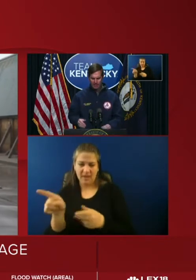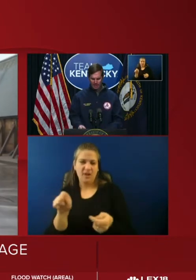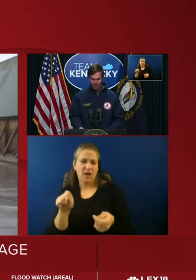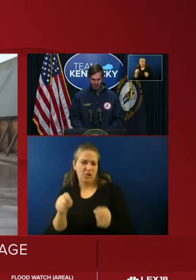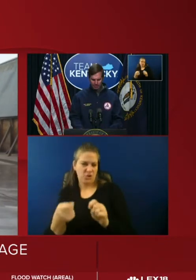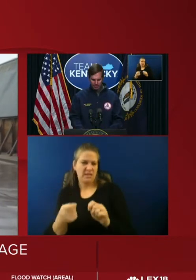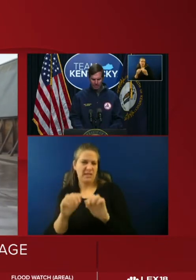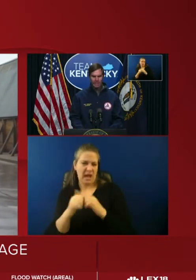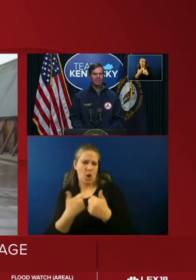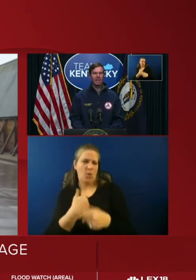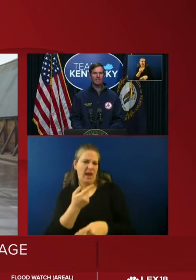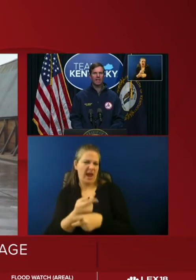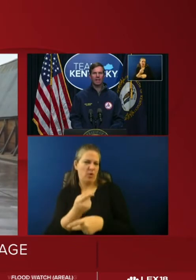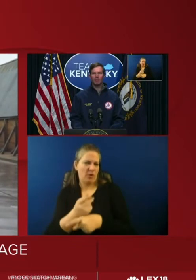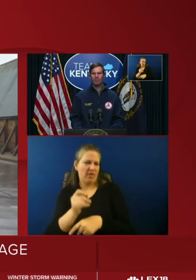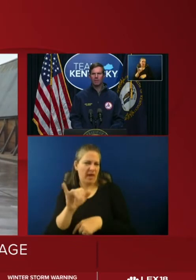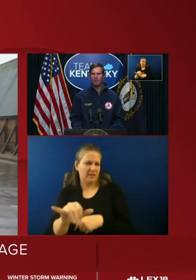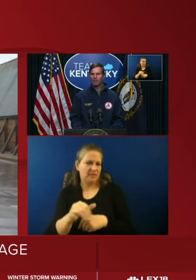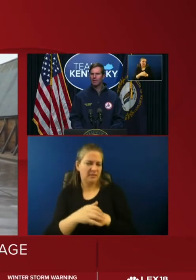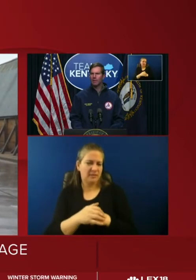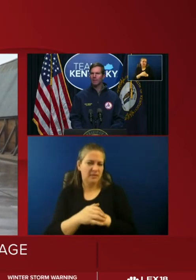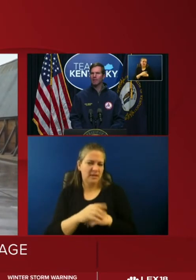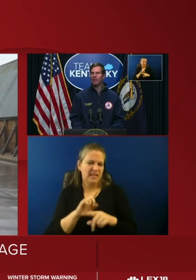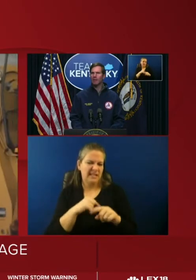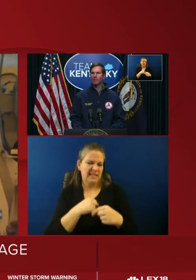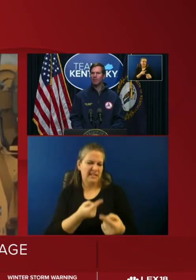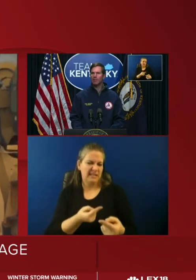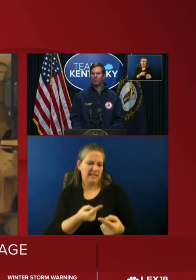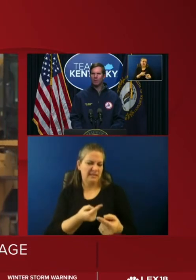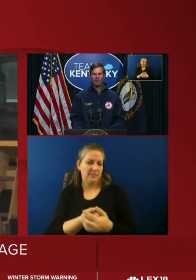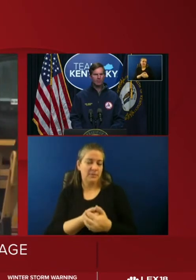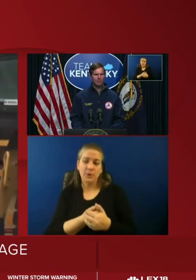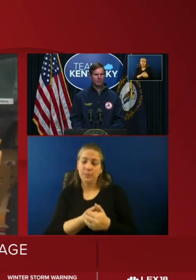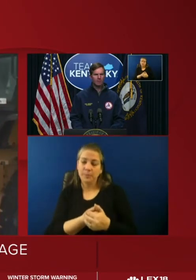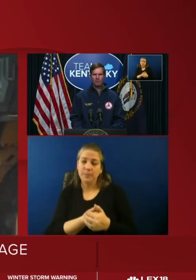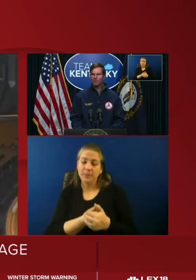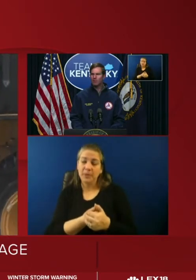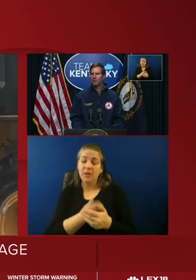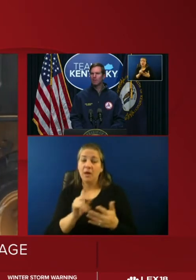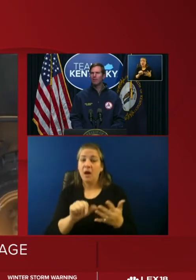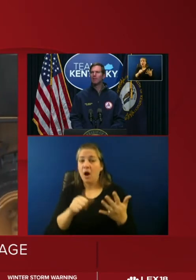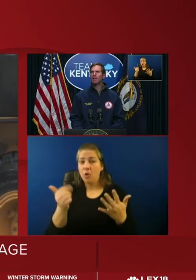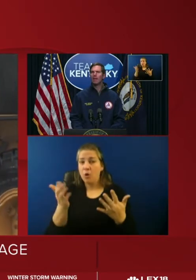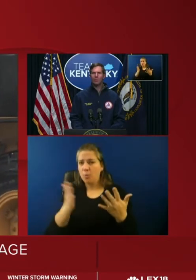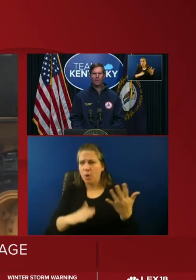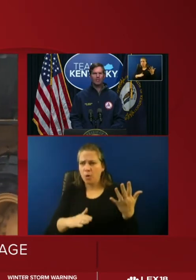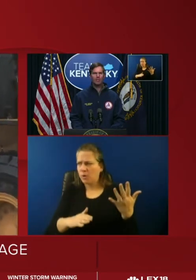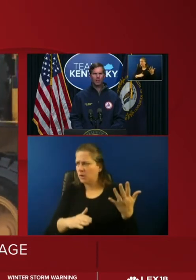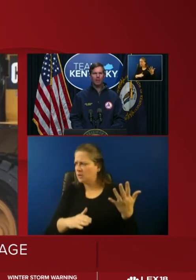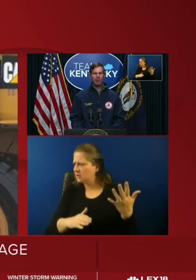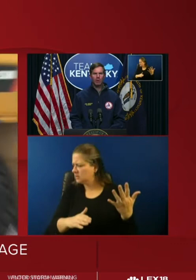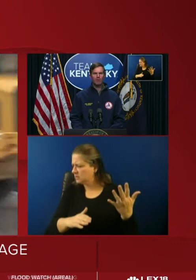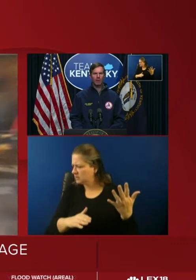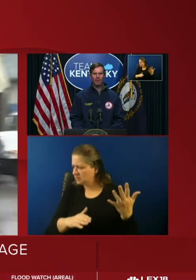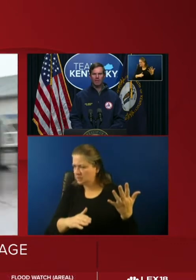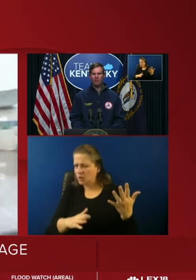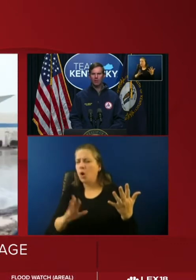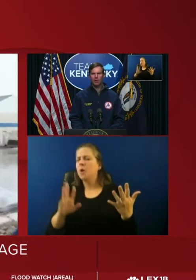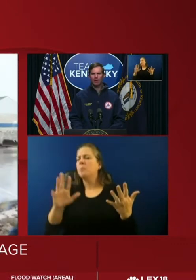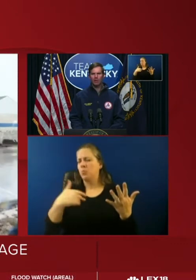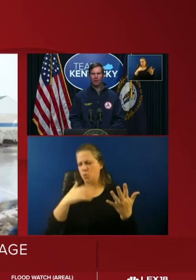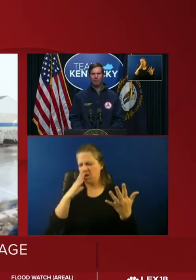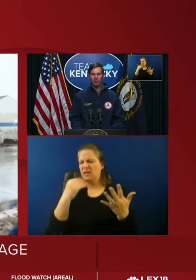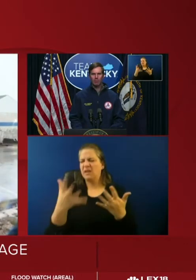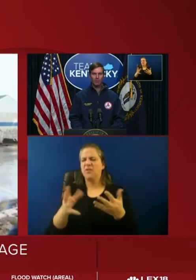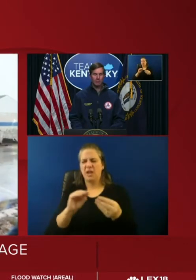it since that time. And then the other piece was... Now, we'll get you the number of